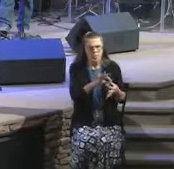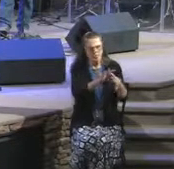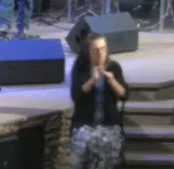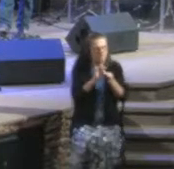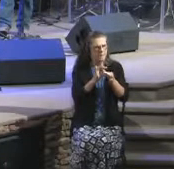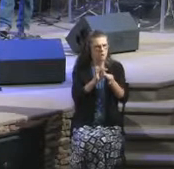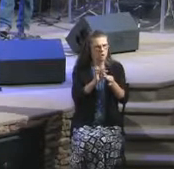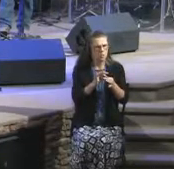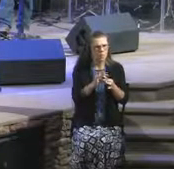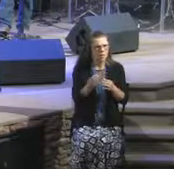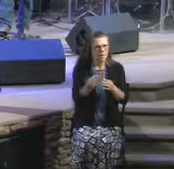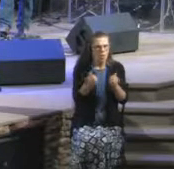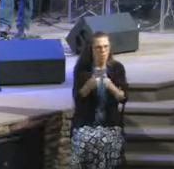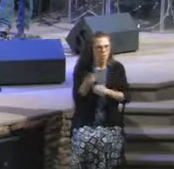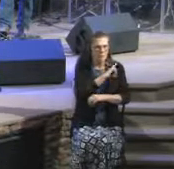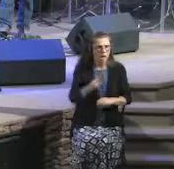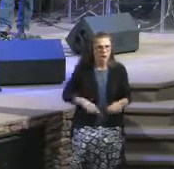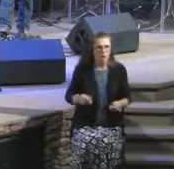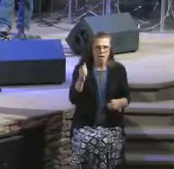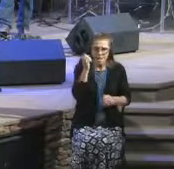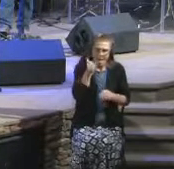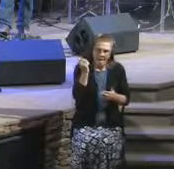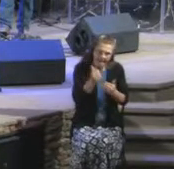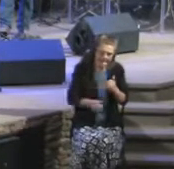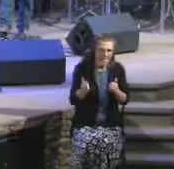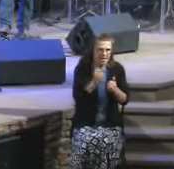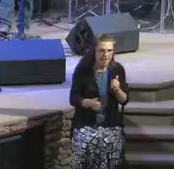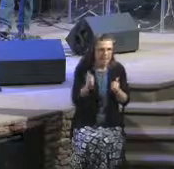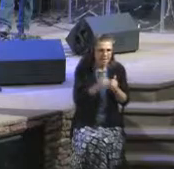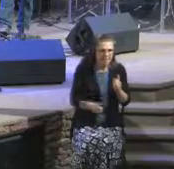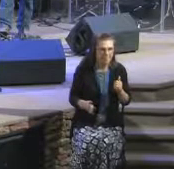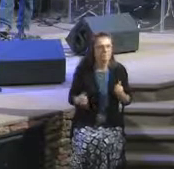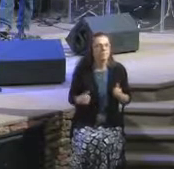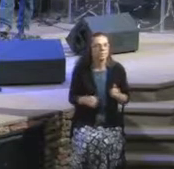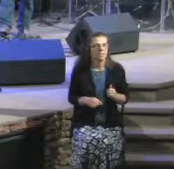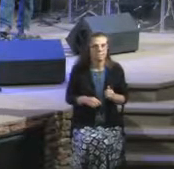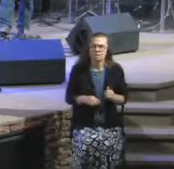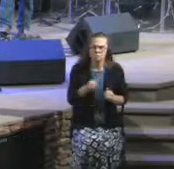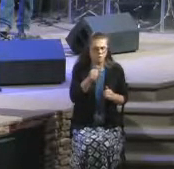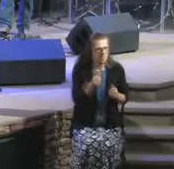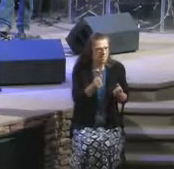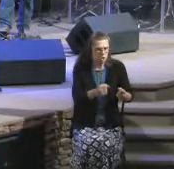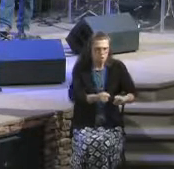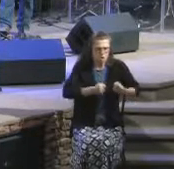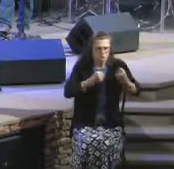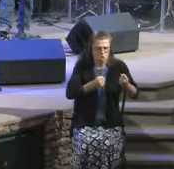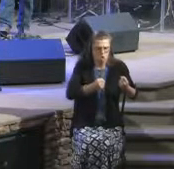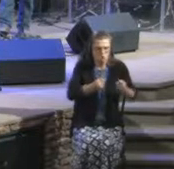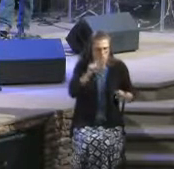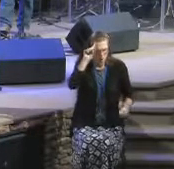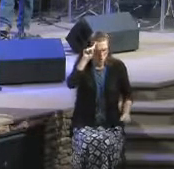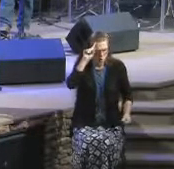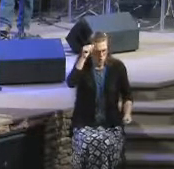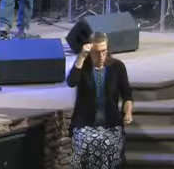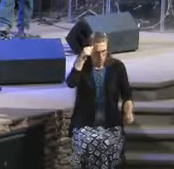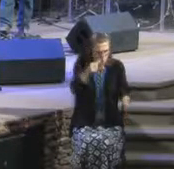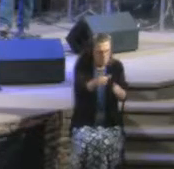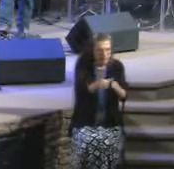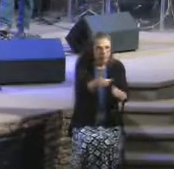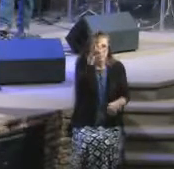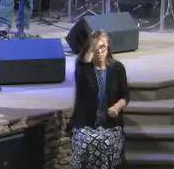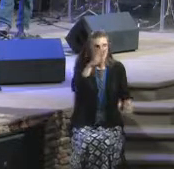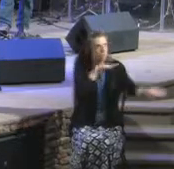Lord daily. Amen. But when we come together and do a literal communion, I mean, it's just a very strong reminder of God's presence in our